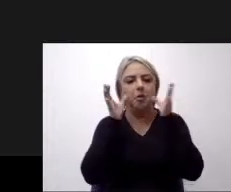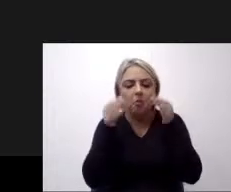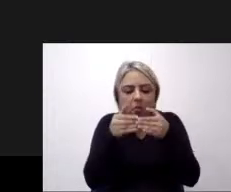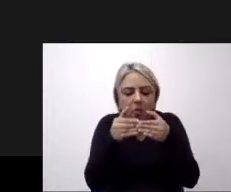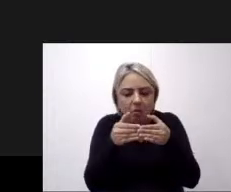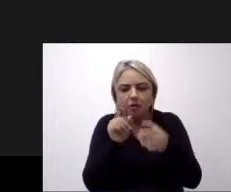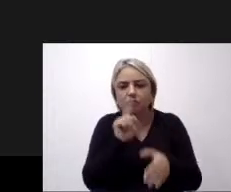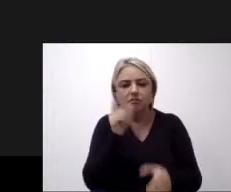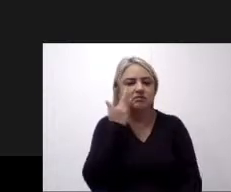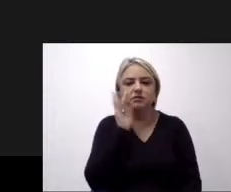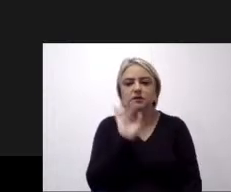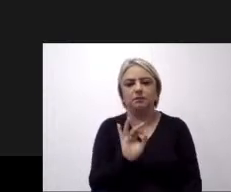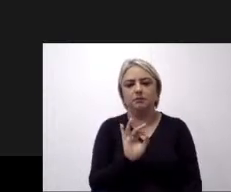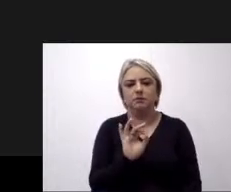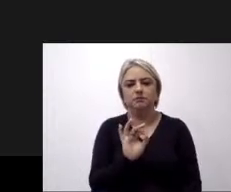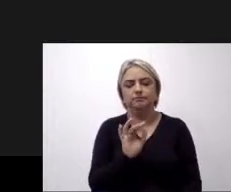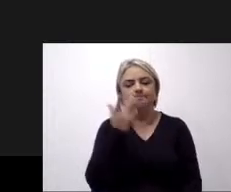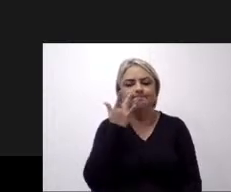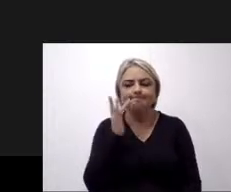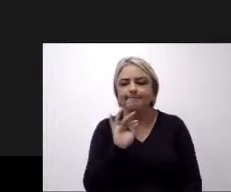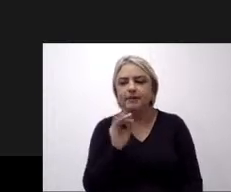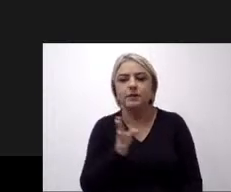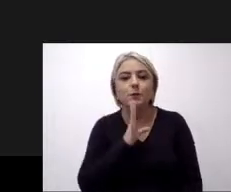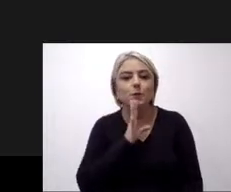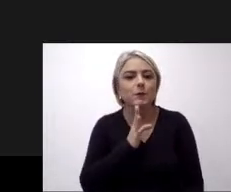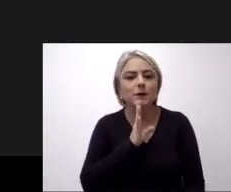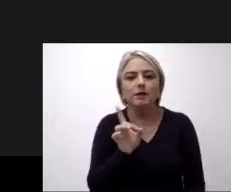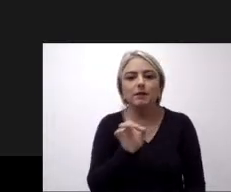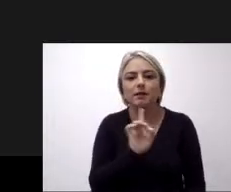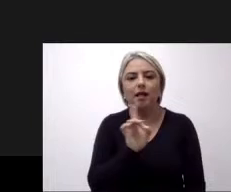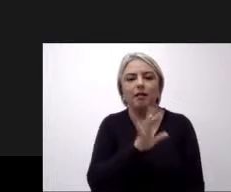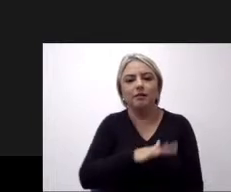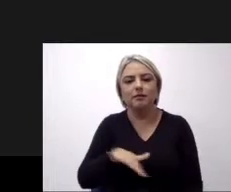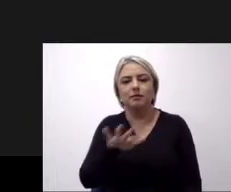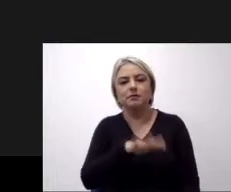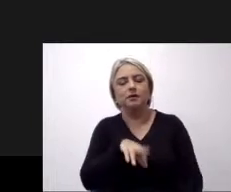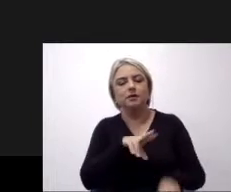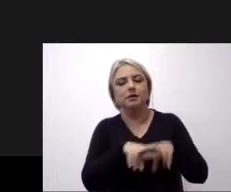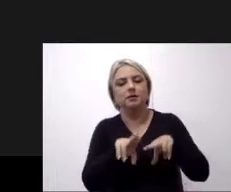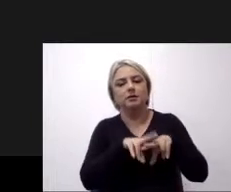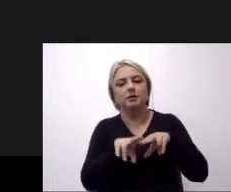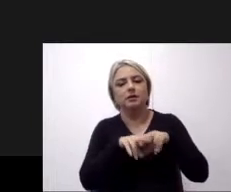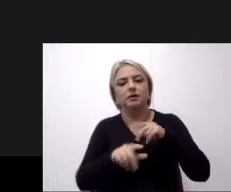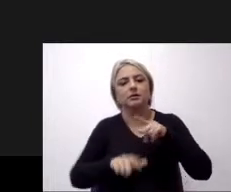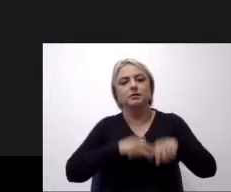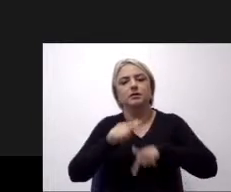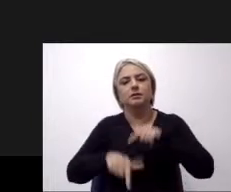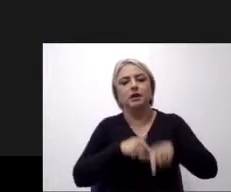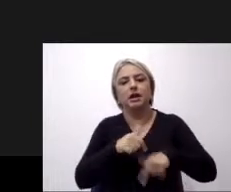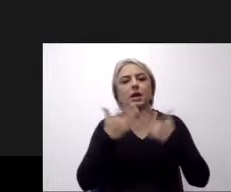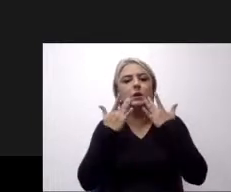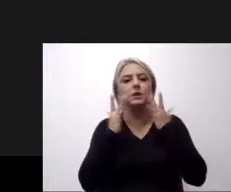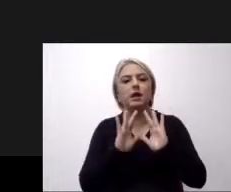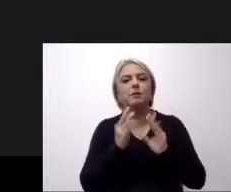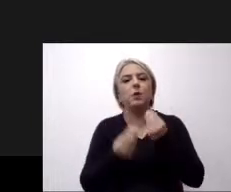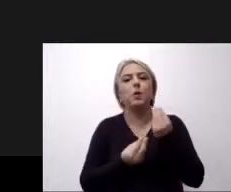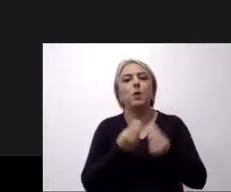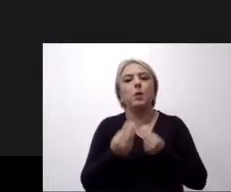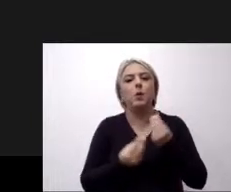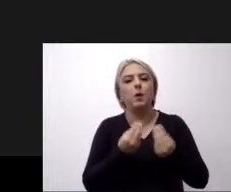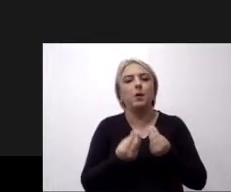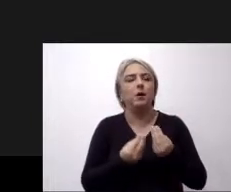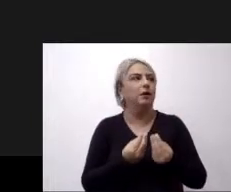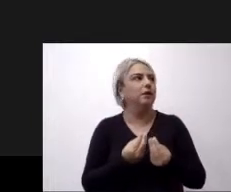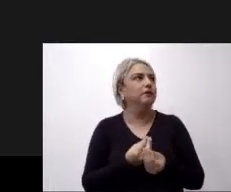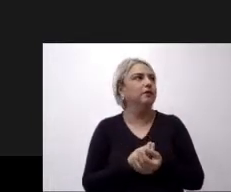the gender dimensions of the labor market and don't know how to handle with this goal, even if some of them